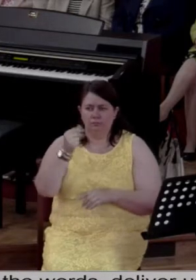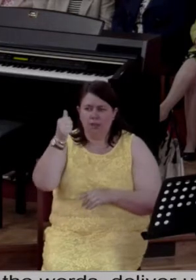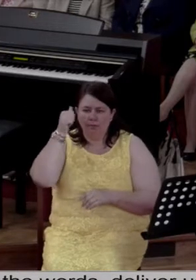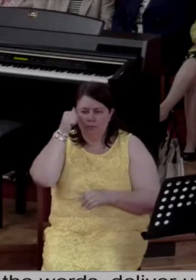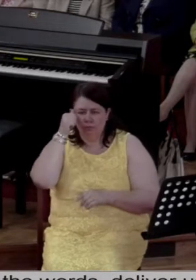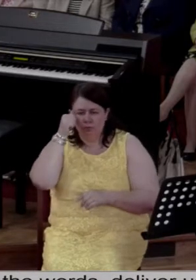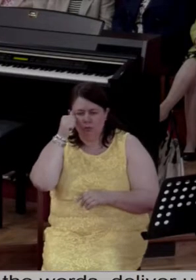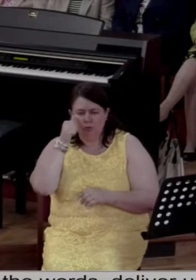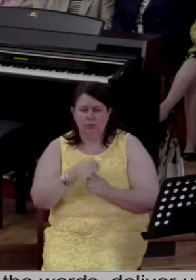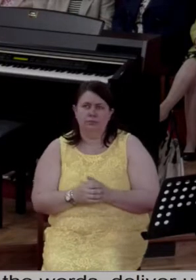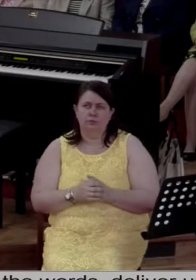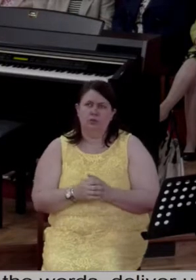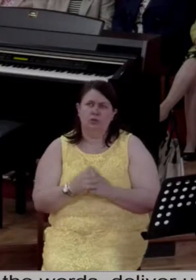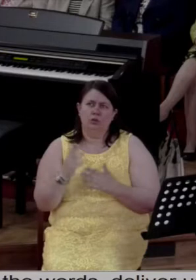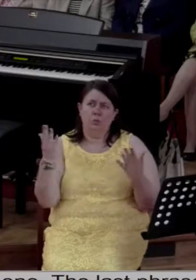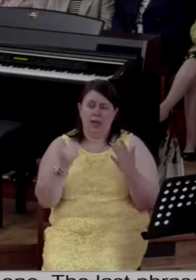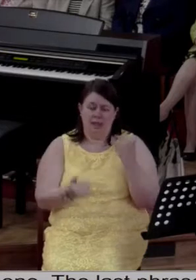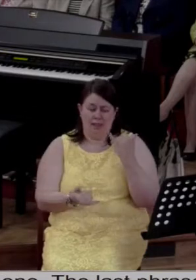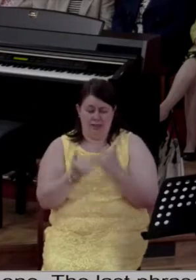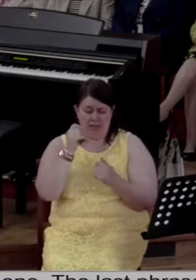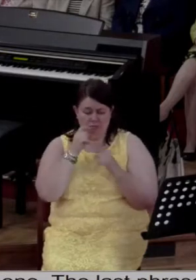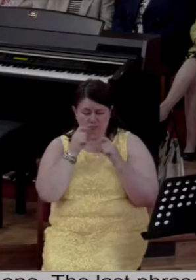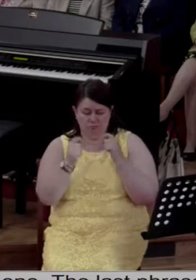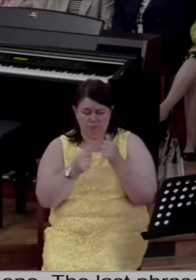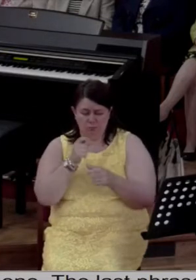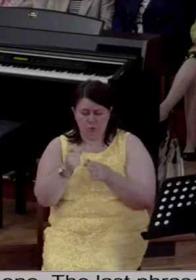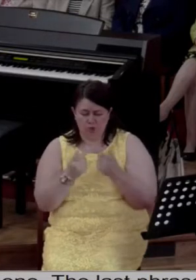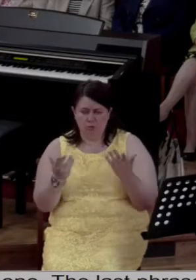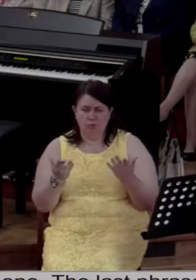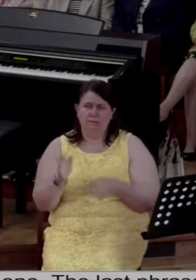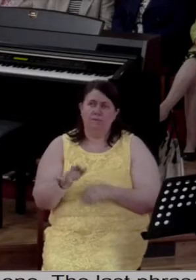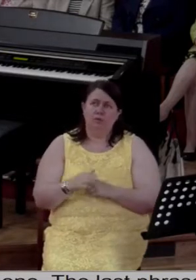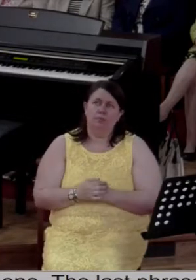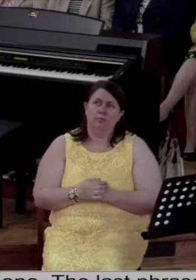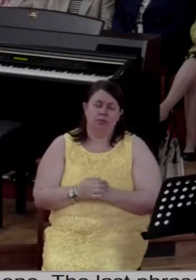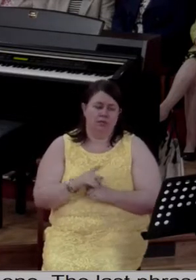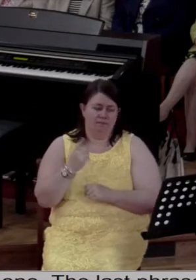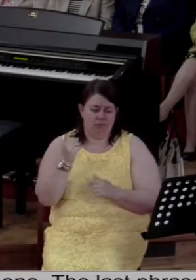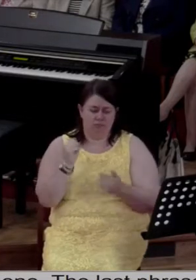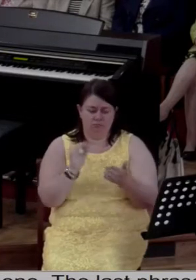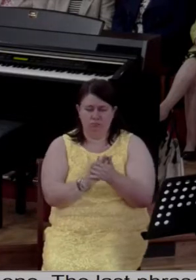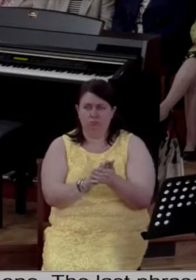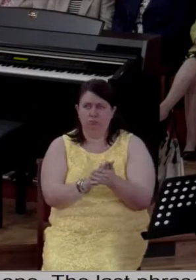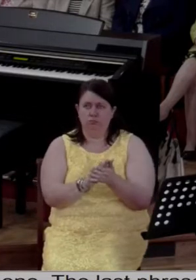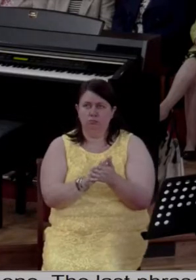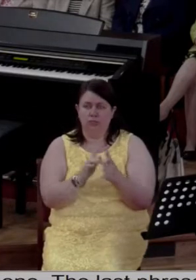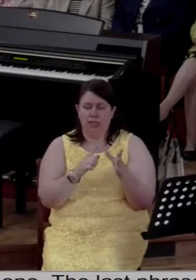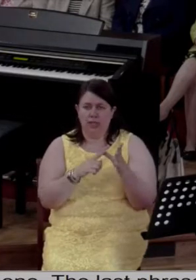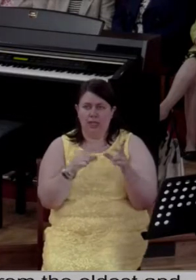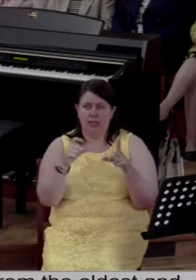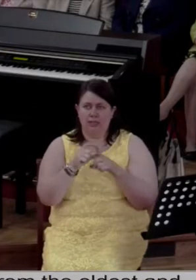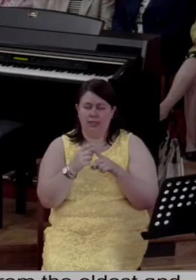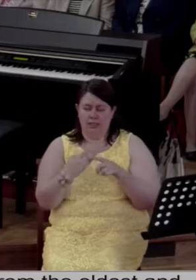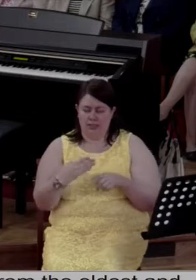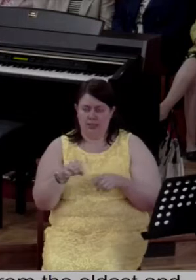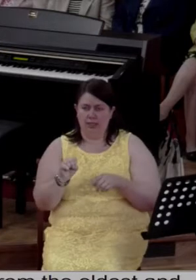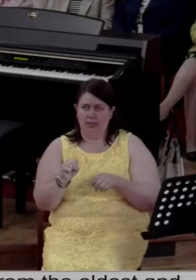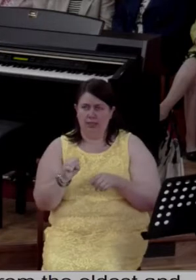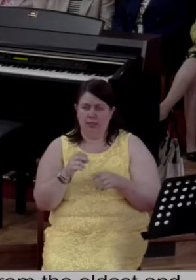So where does that last phrase come from? Well, actually, it first appears in AD 90 in a document called the